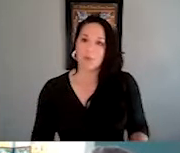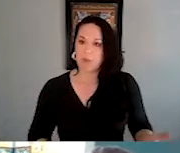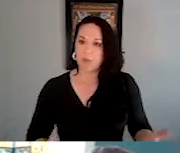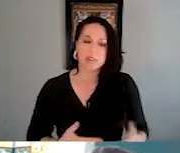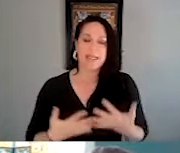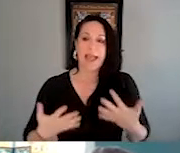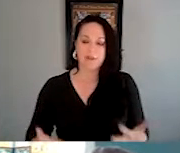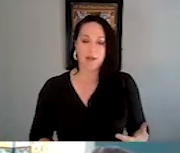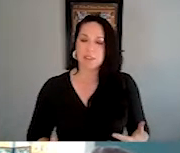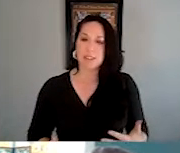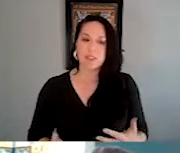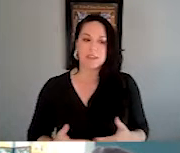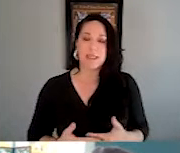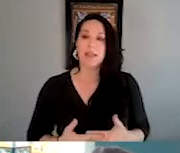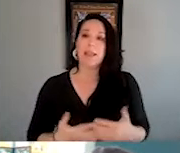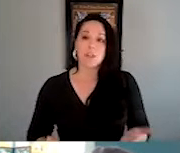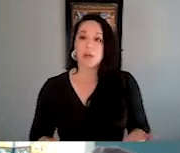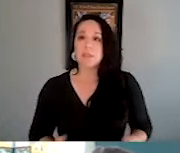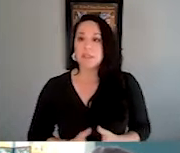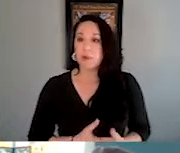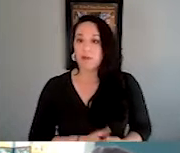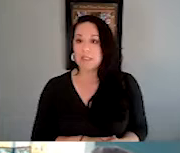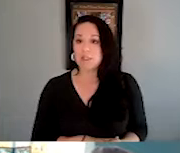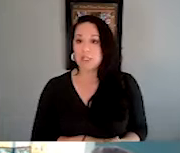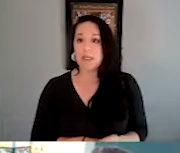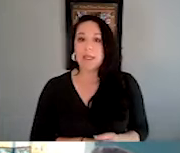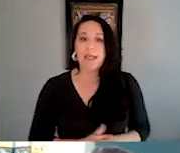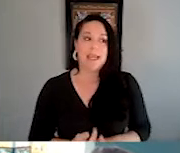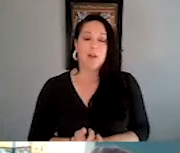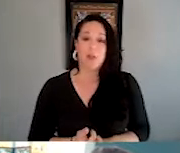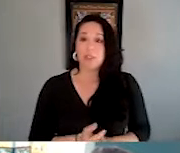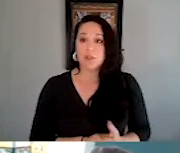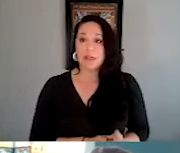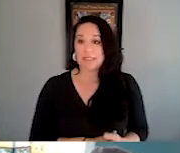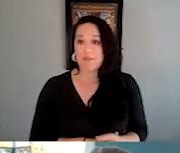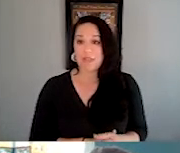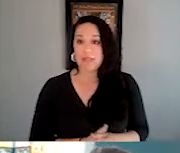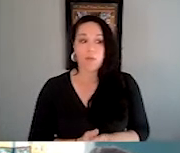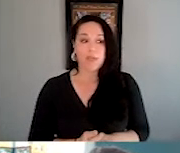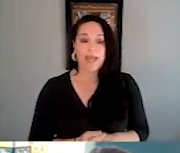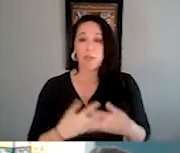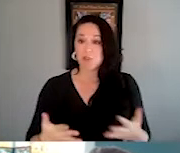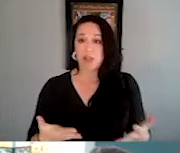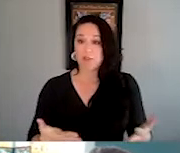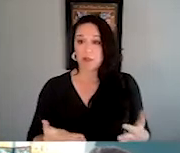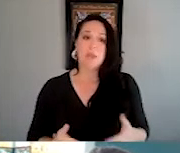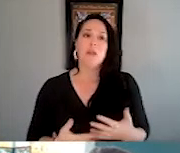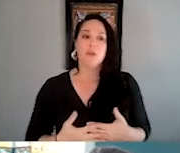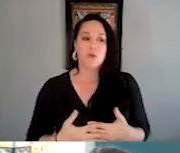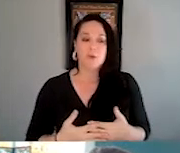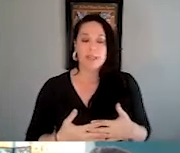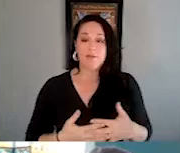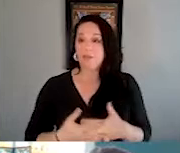meetings, asking what people were seeing, having conversations. And it started with a simple conversation in early 2007 that we had a bus